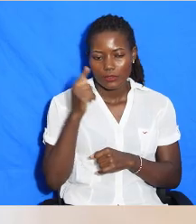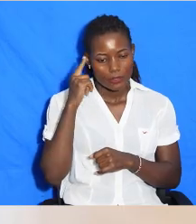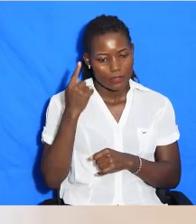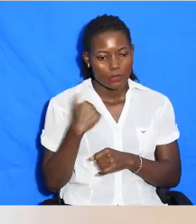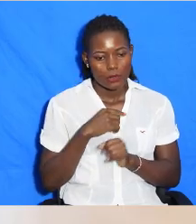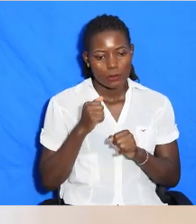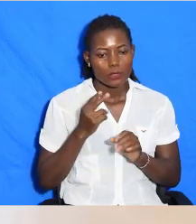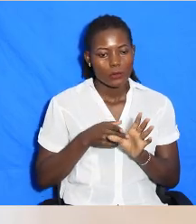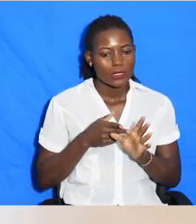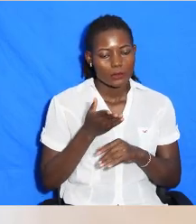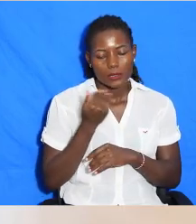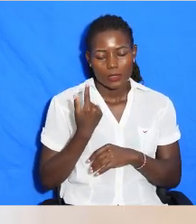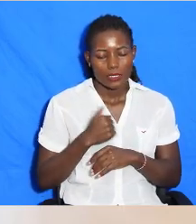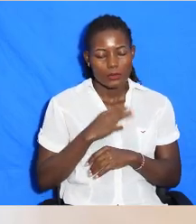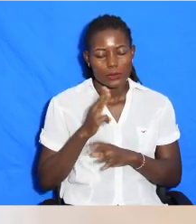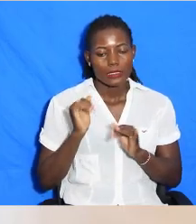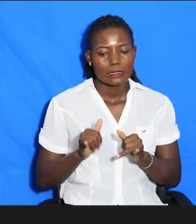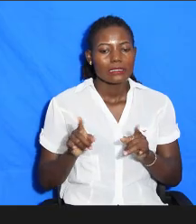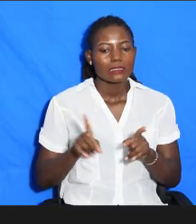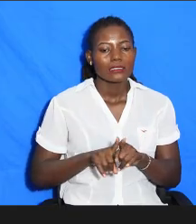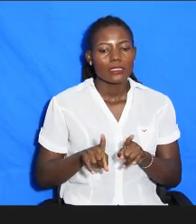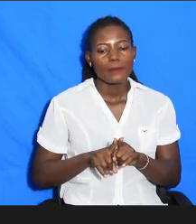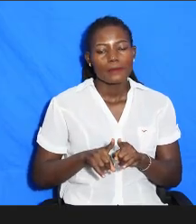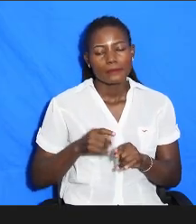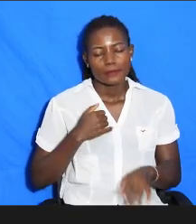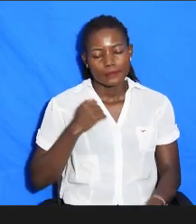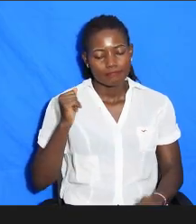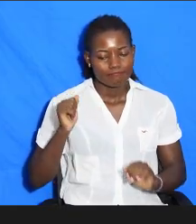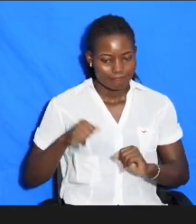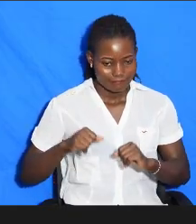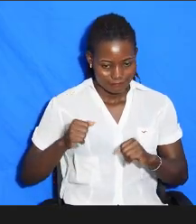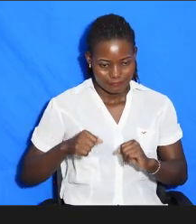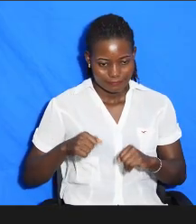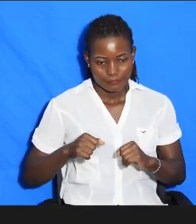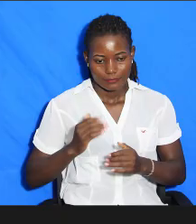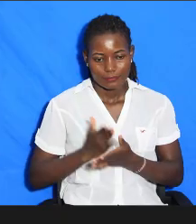better. We'll just be on the same, you know. Yeah, I think I agree with you. I agree with you.